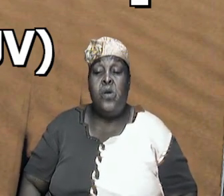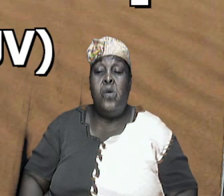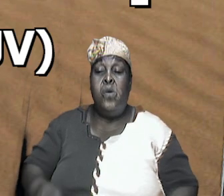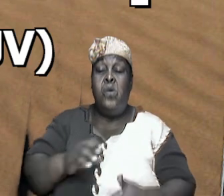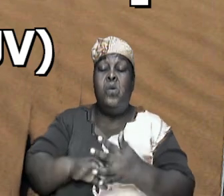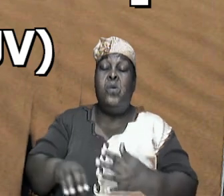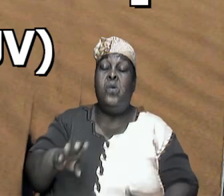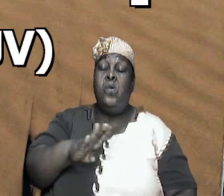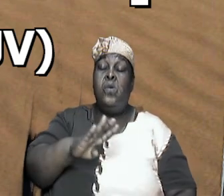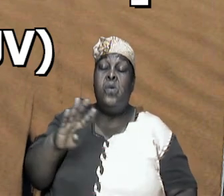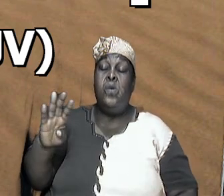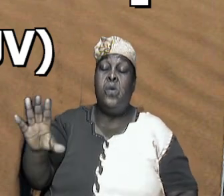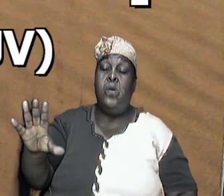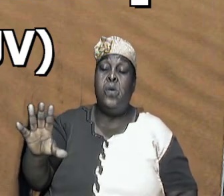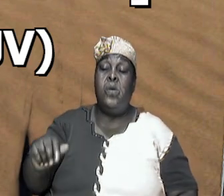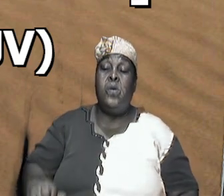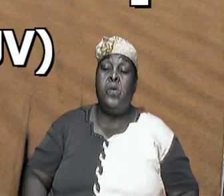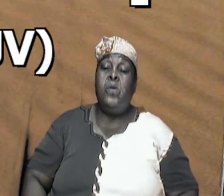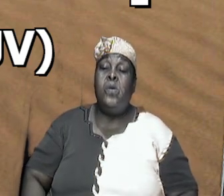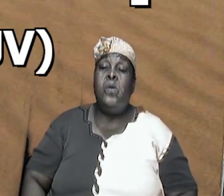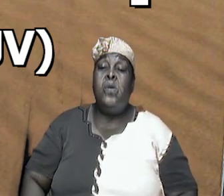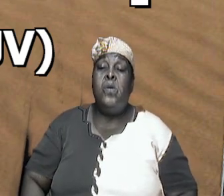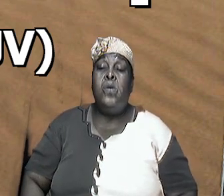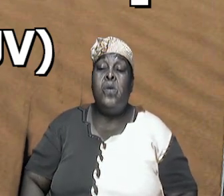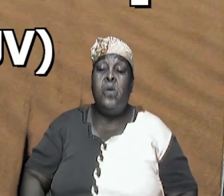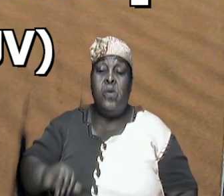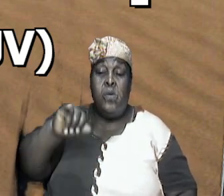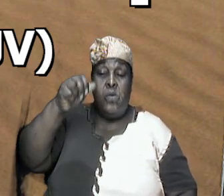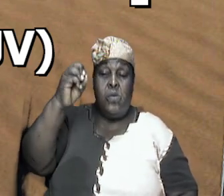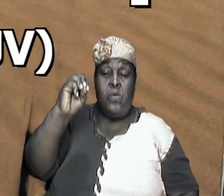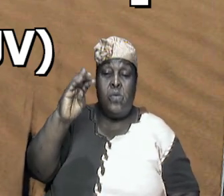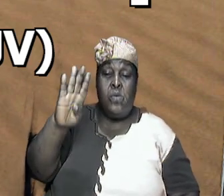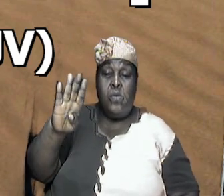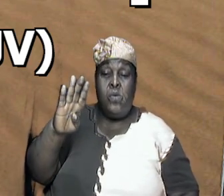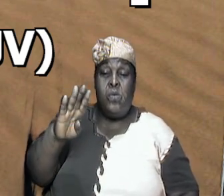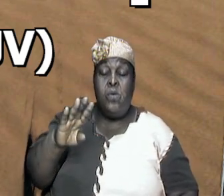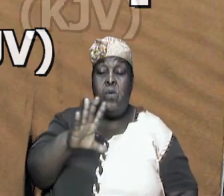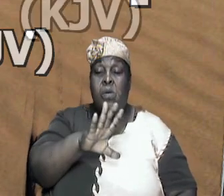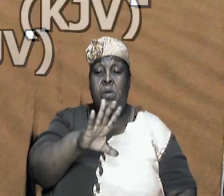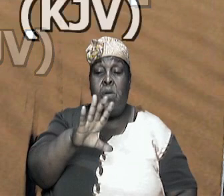45, let's go back to that other scripture in Job.